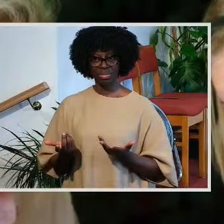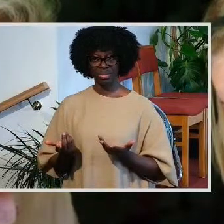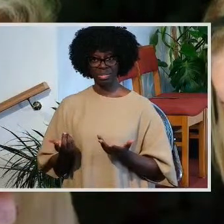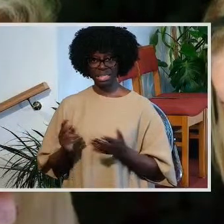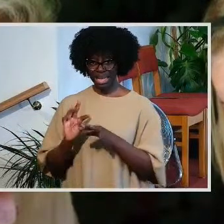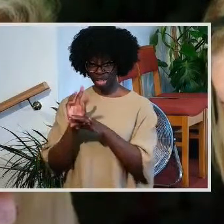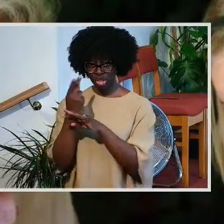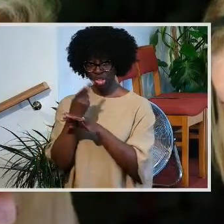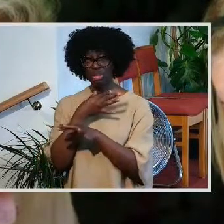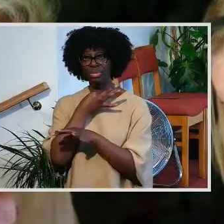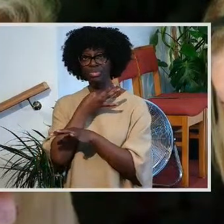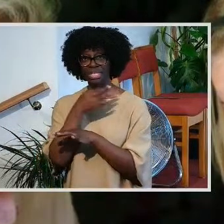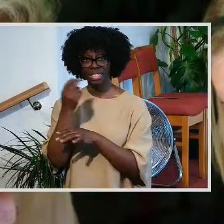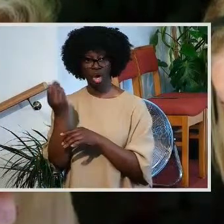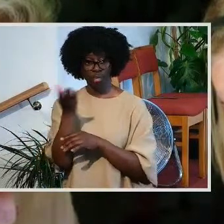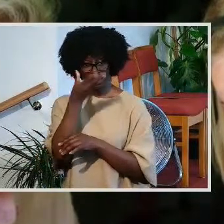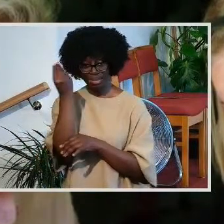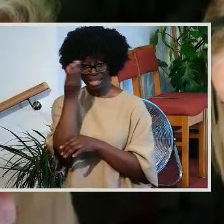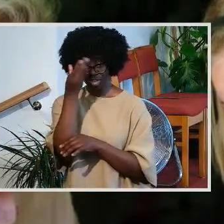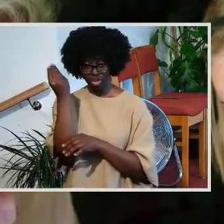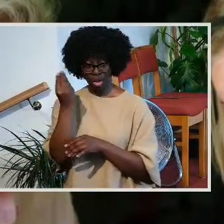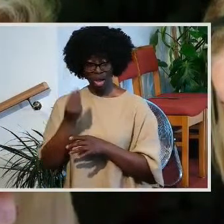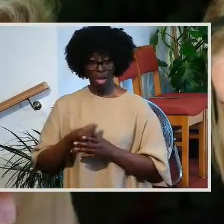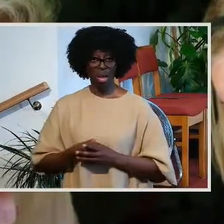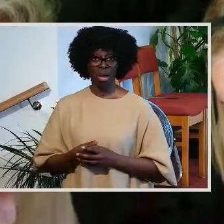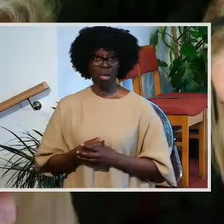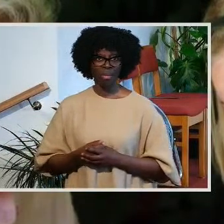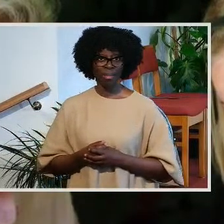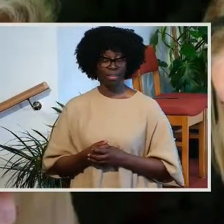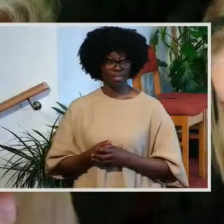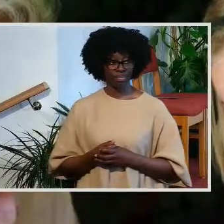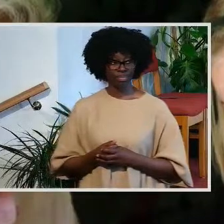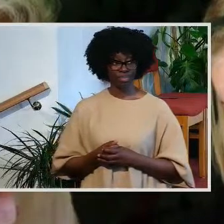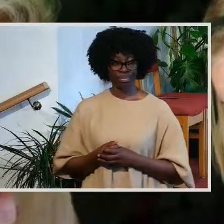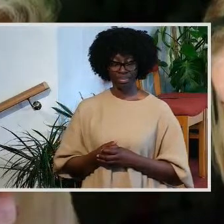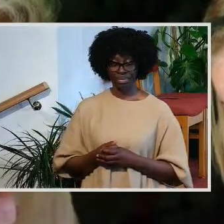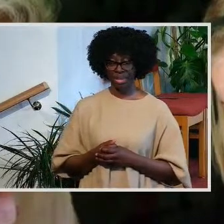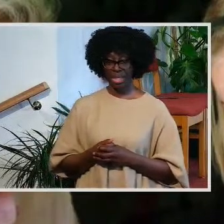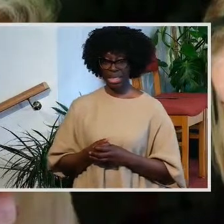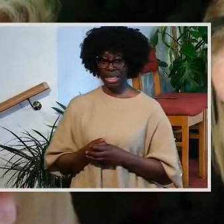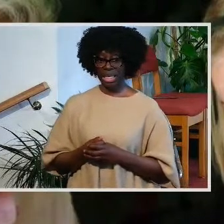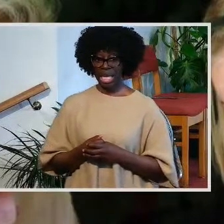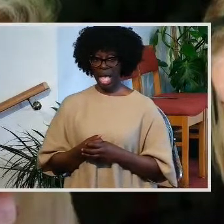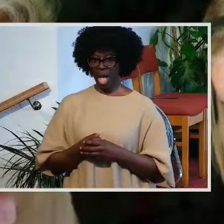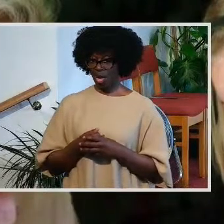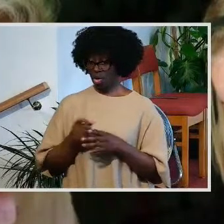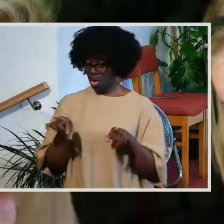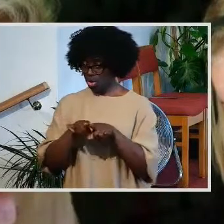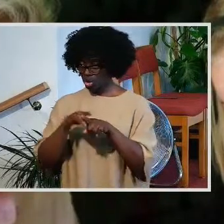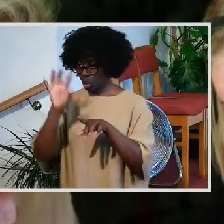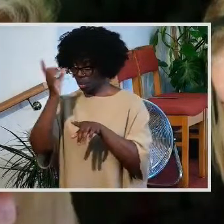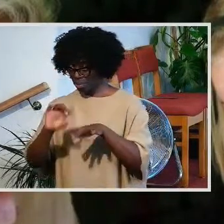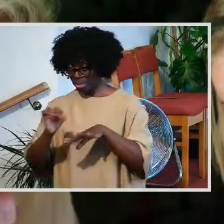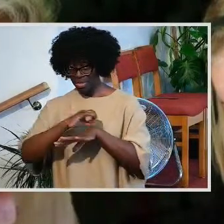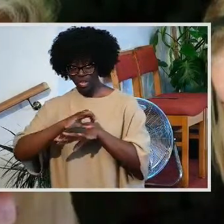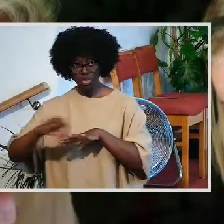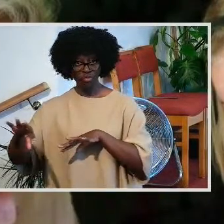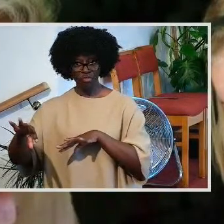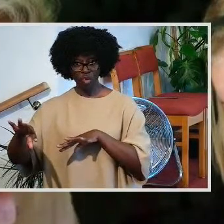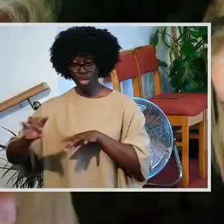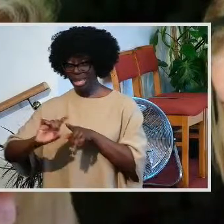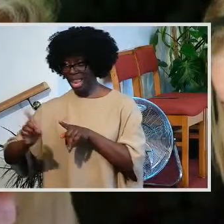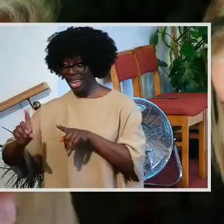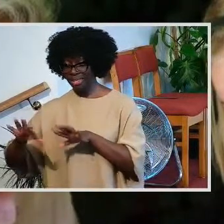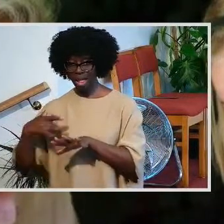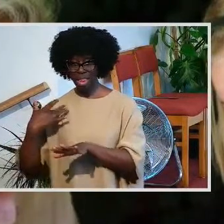of dementia. And also there was a study as well about people who divorce later on in life can have this